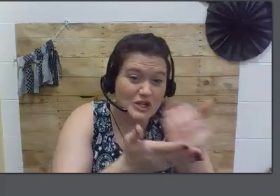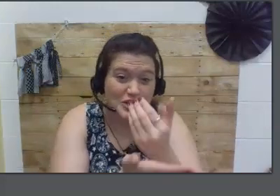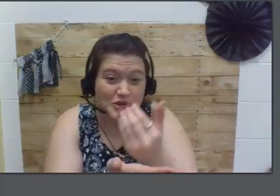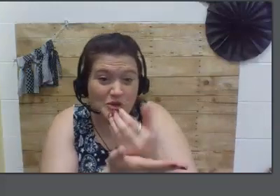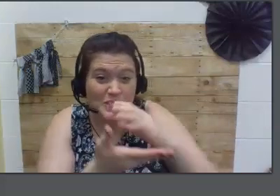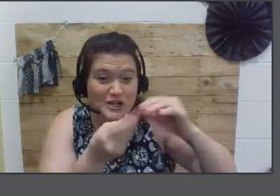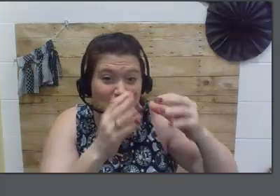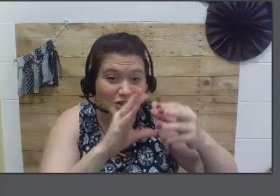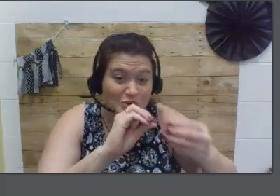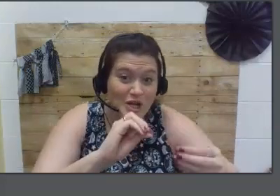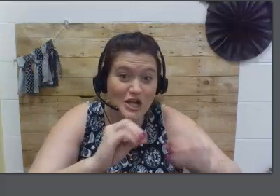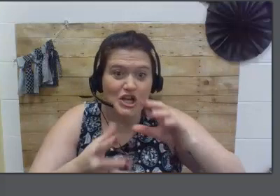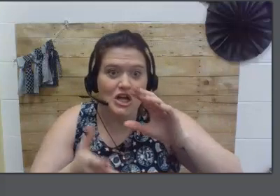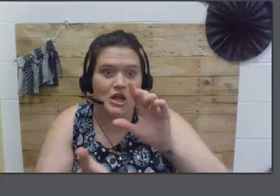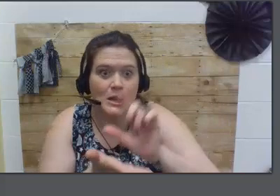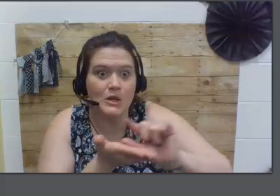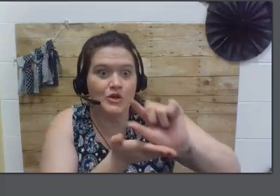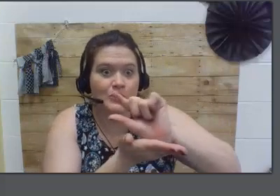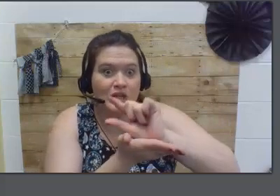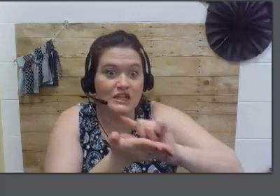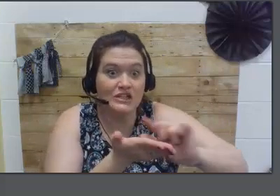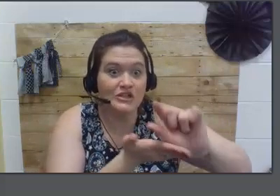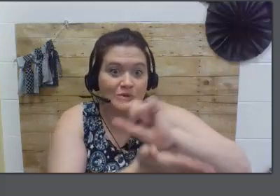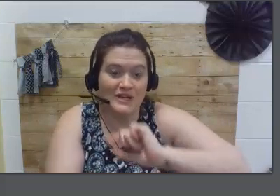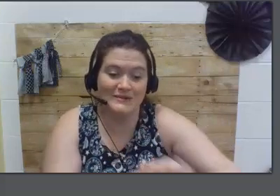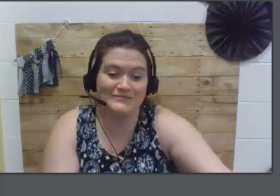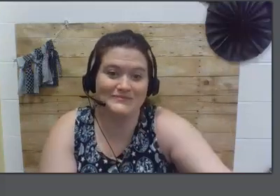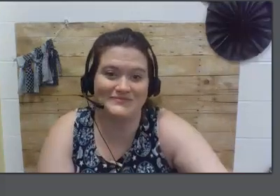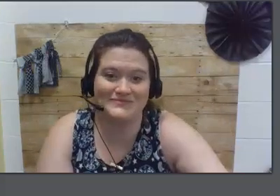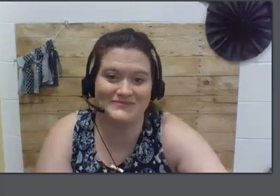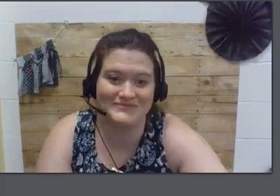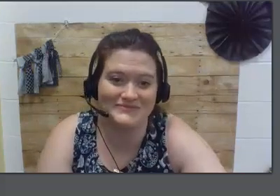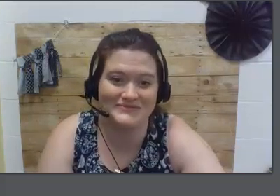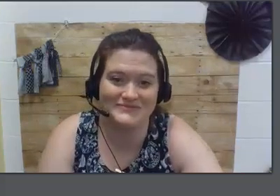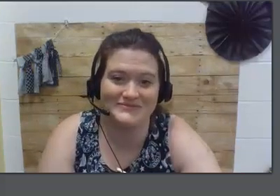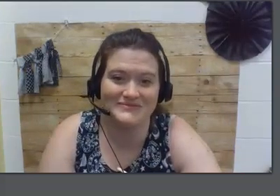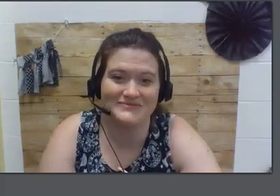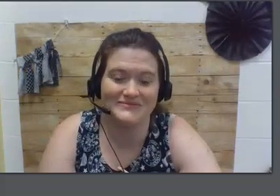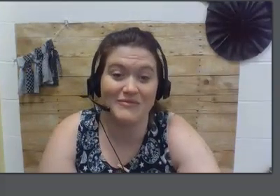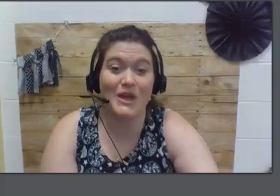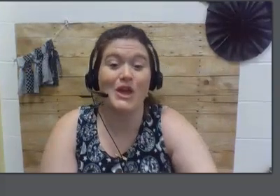goo, new, goo, gluey, gluey.